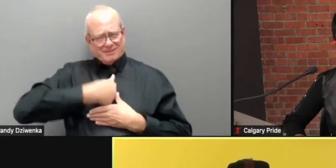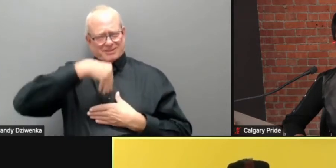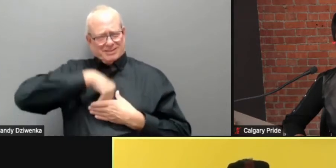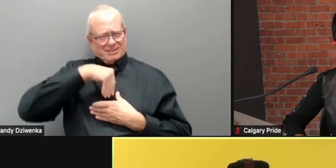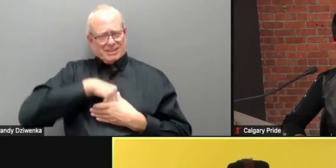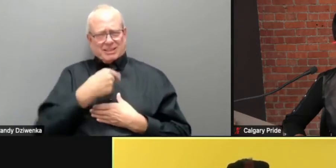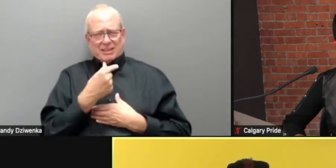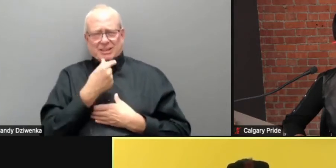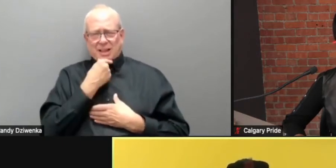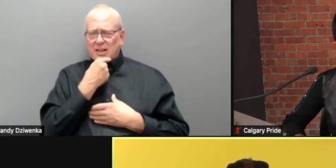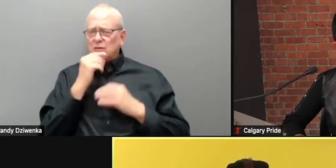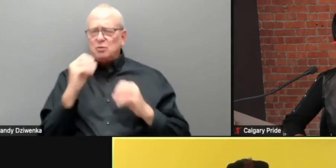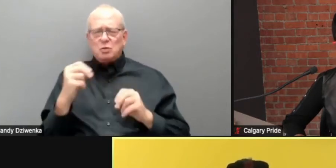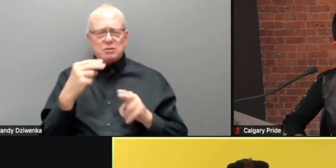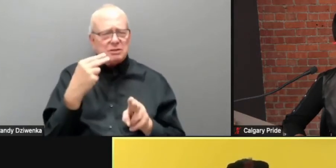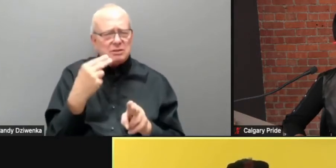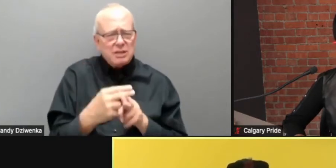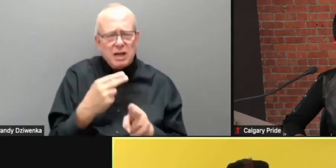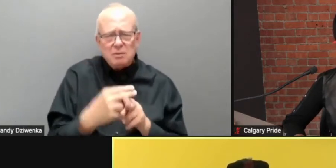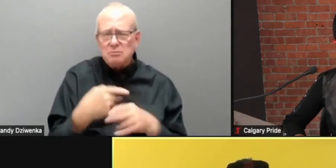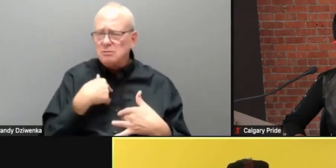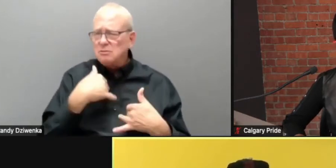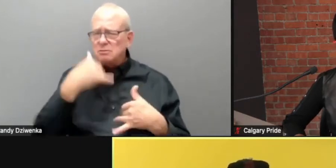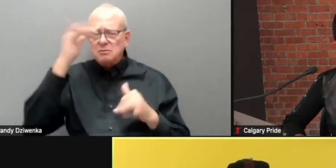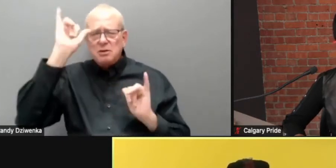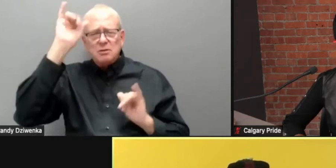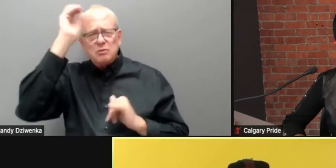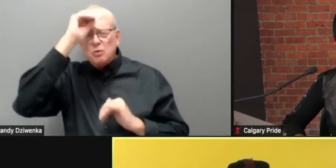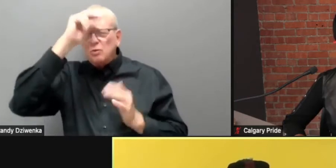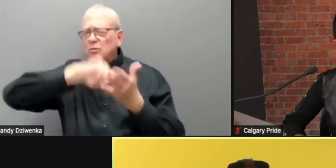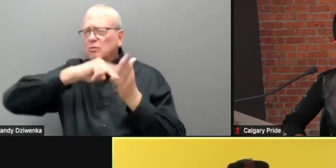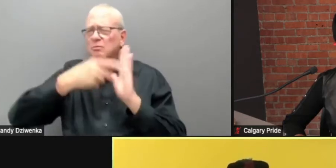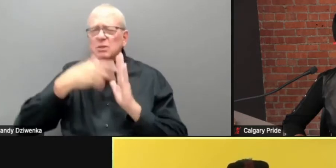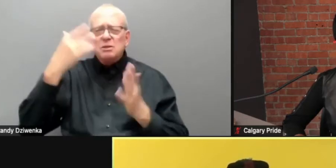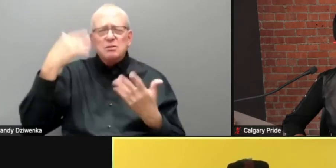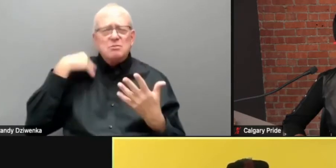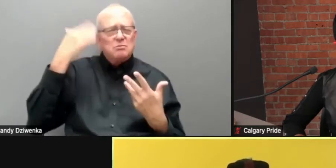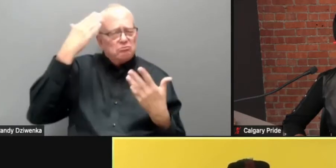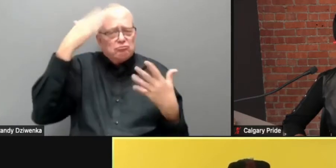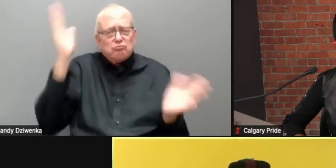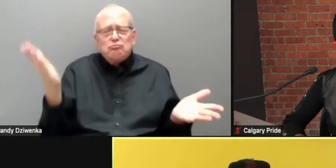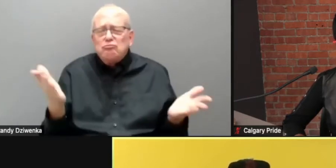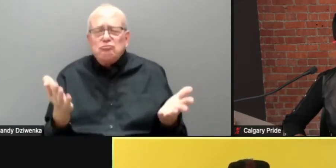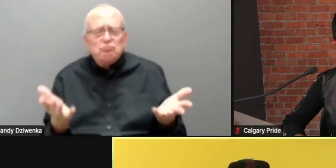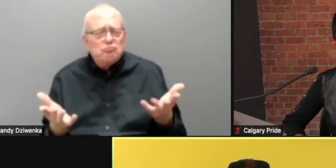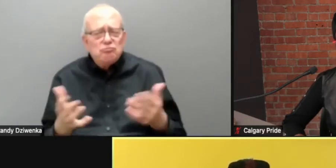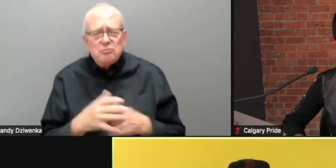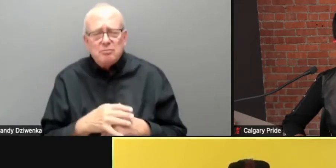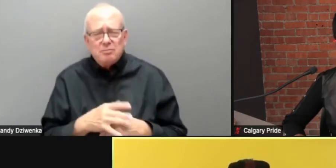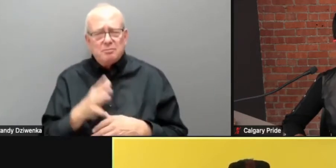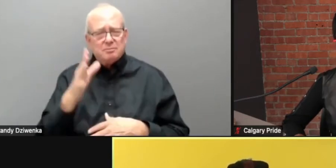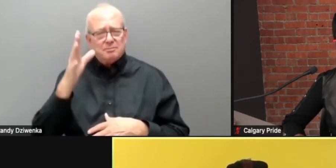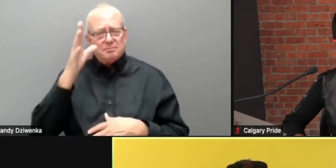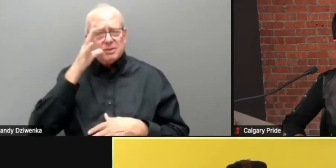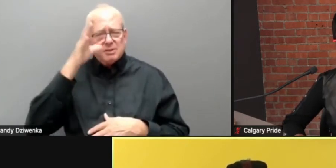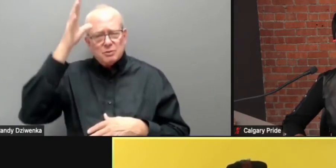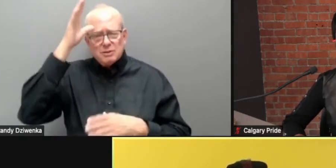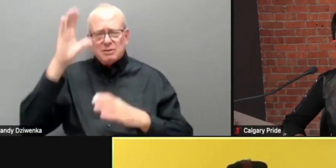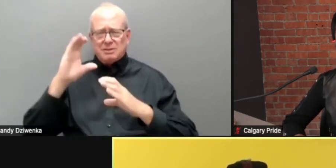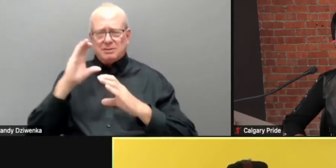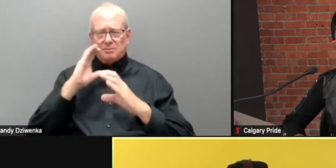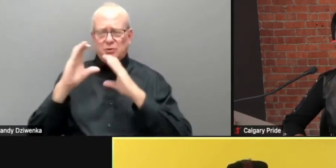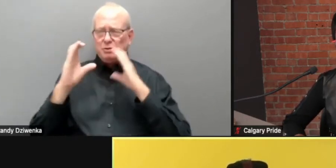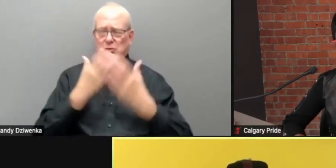lack a lot of communication even with parents, so it was so difficult for me to even to come to terms with my